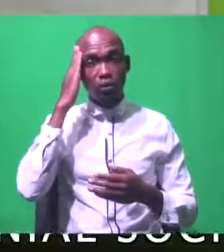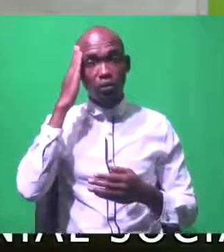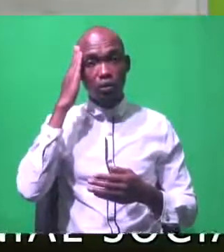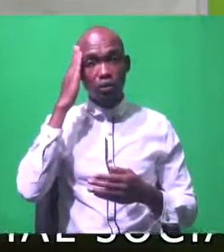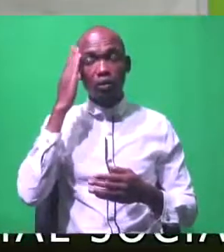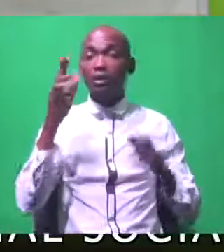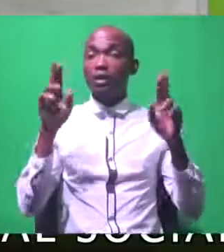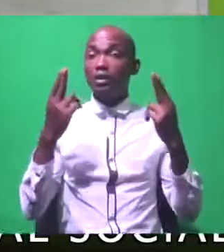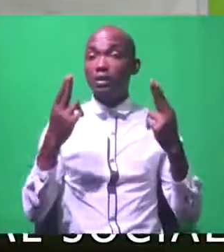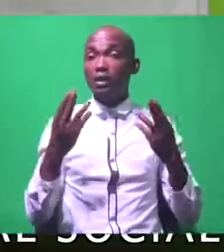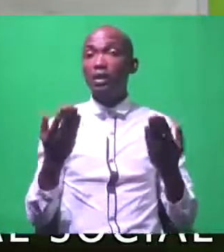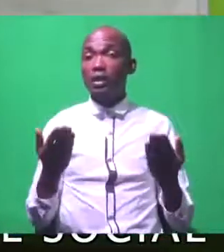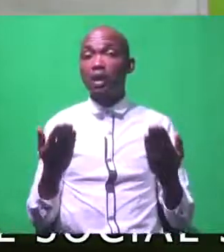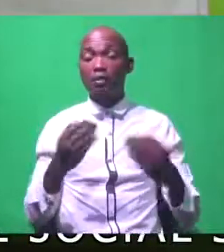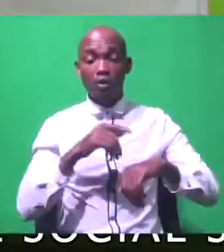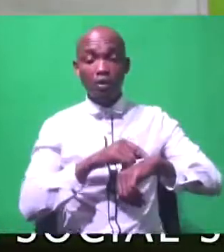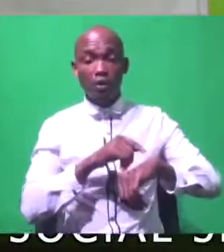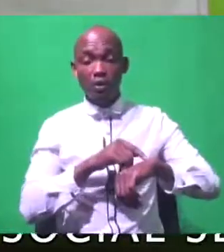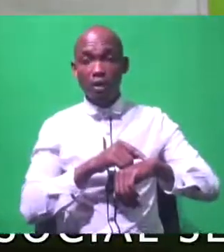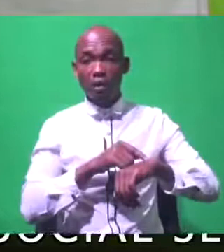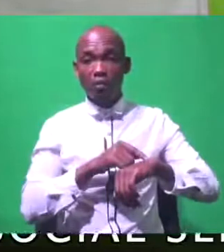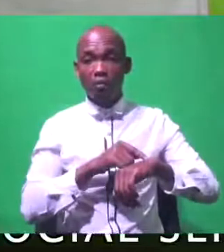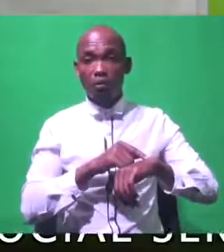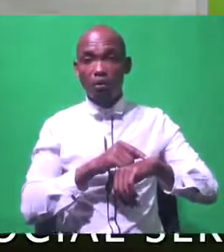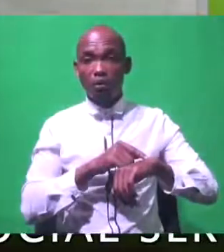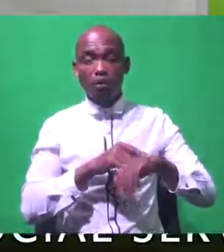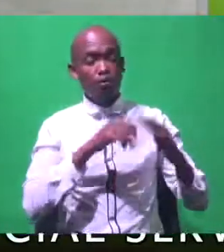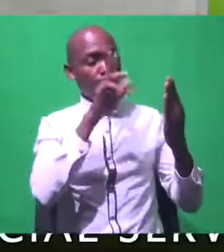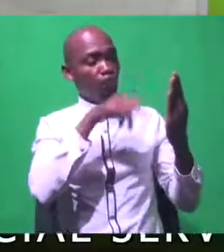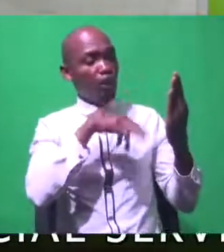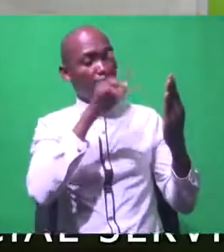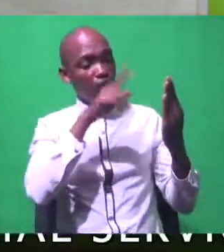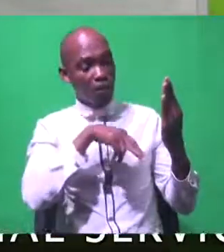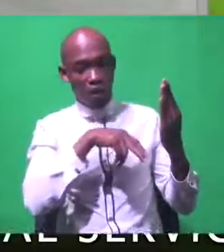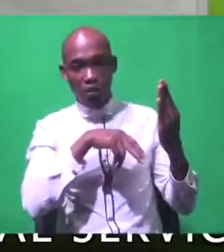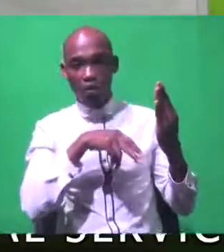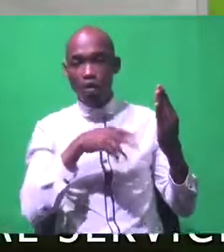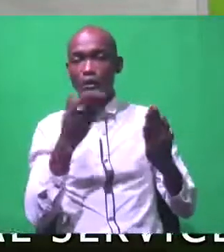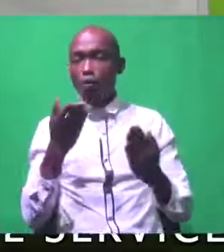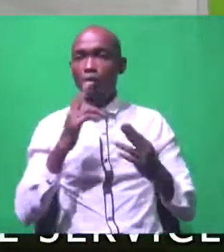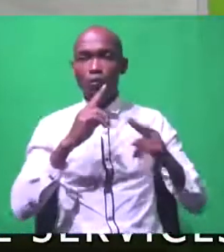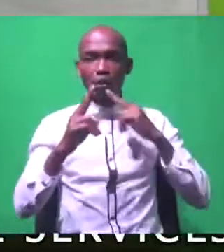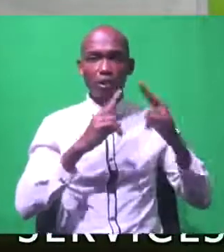Now is your time to revise what we have discussed today and then